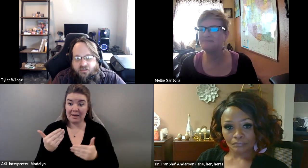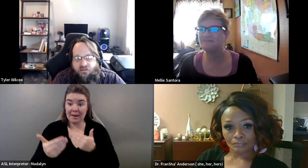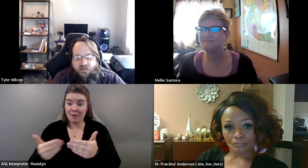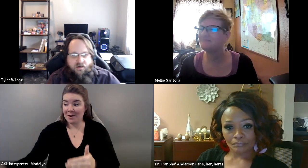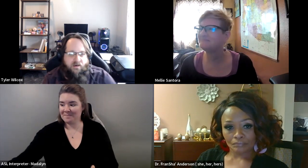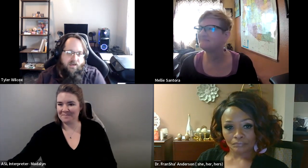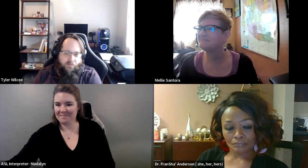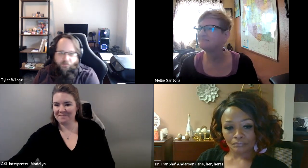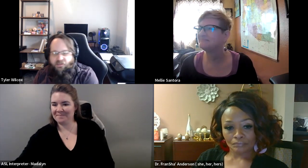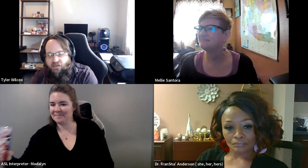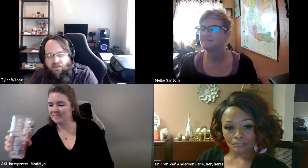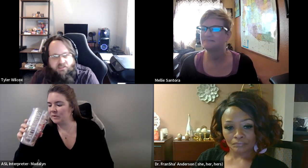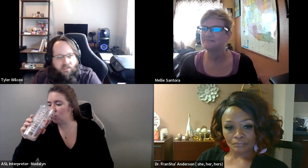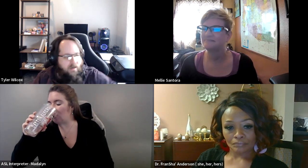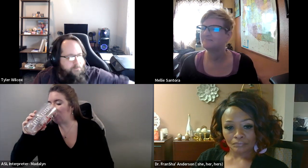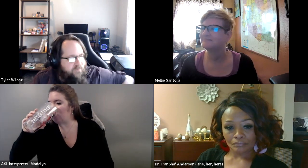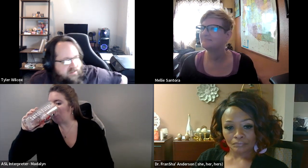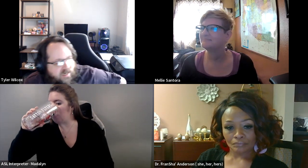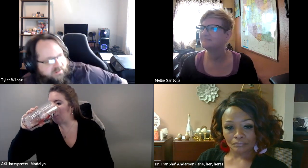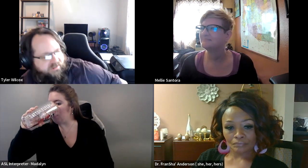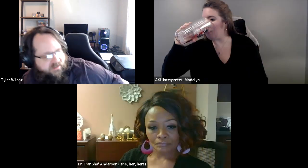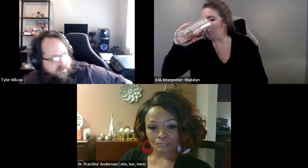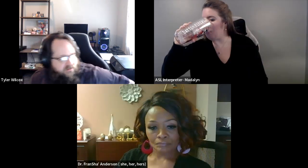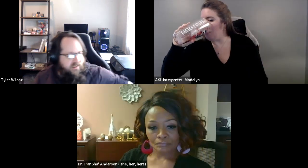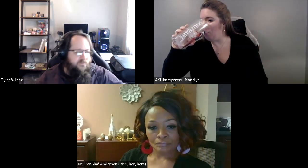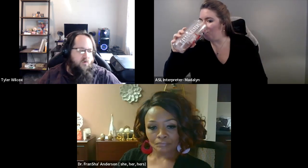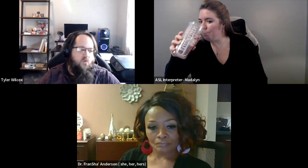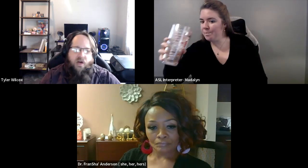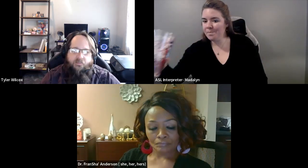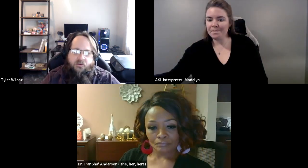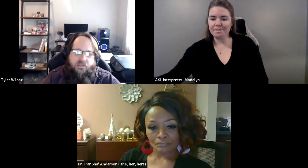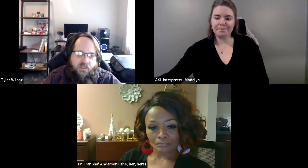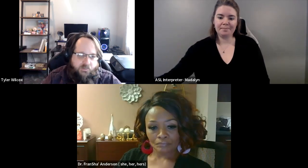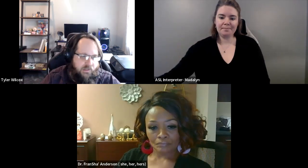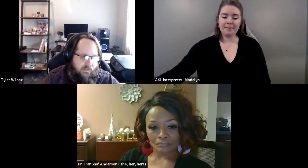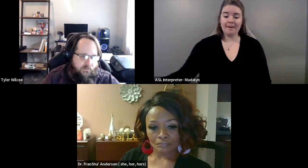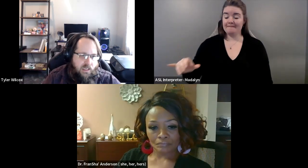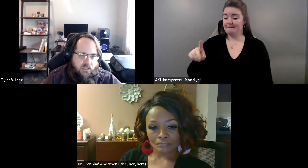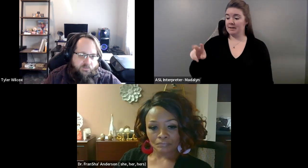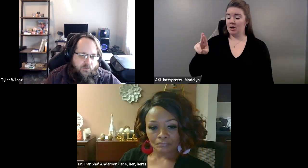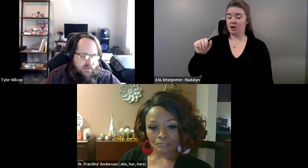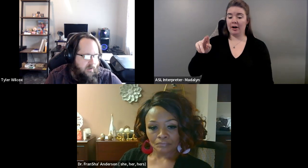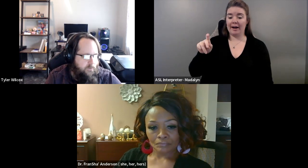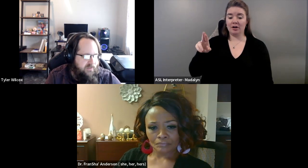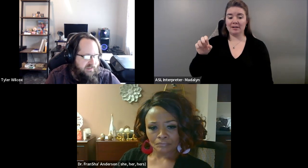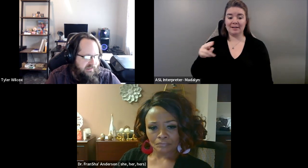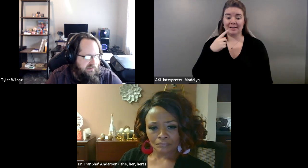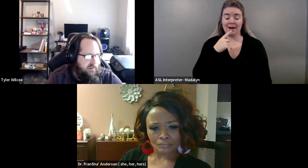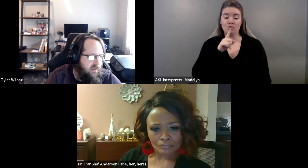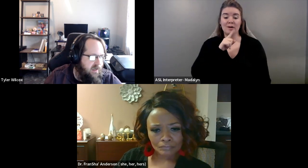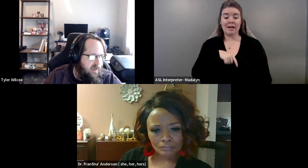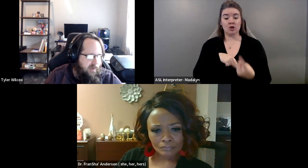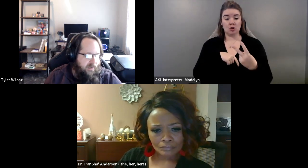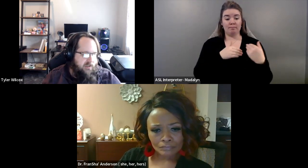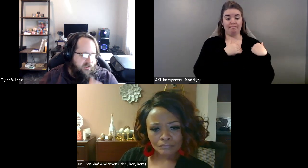on. All right, brilliant. As Dr. Anderson said, SILCs have two primary responsibilities: writing the spill with the help of the